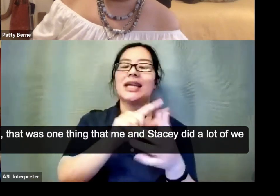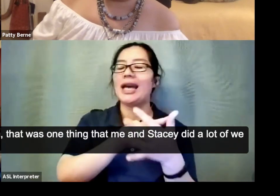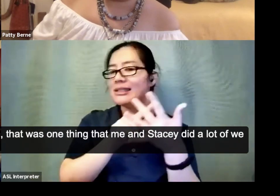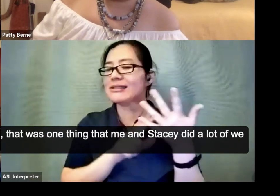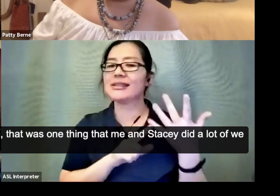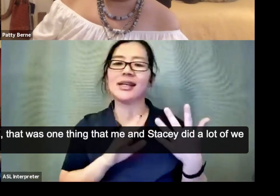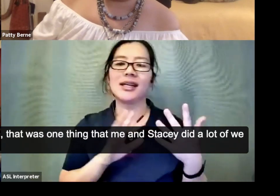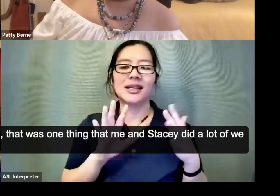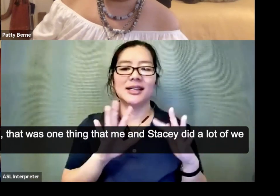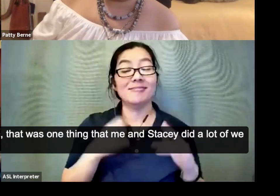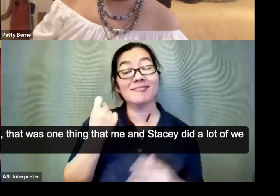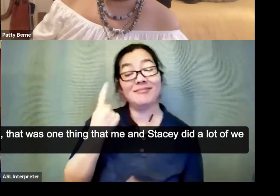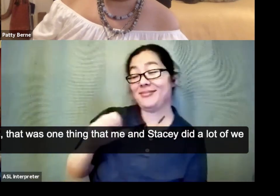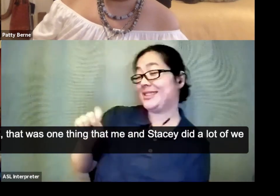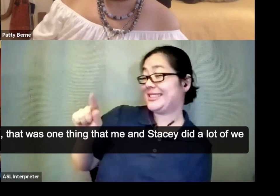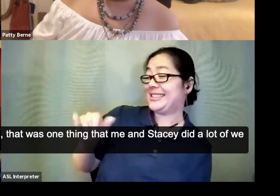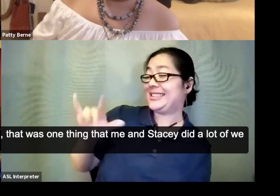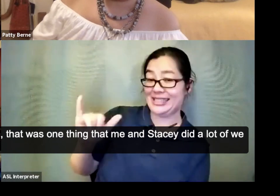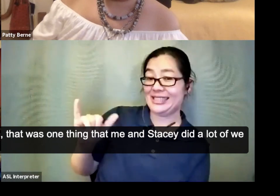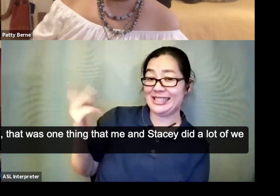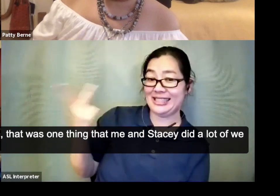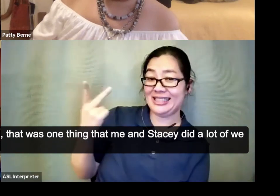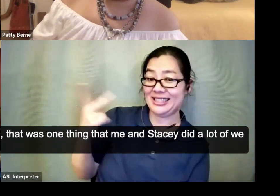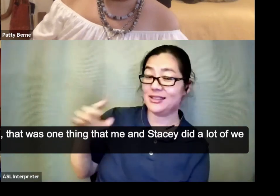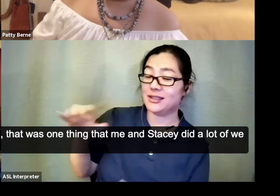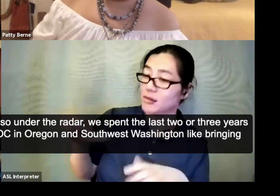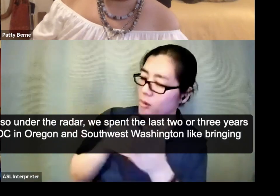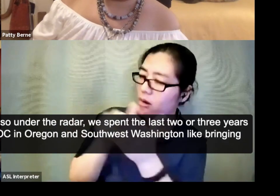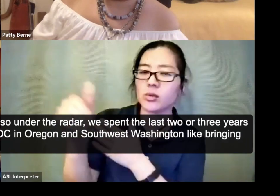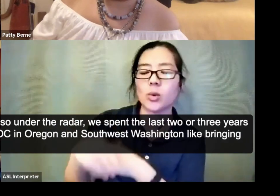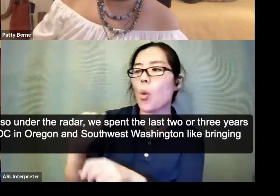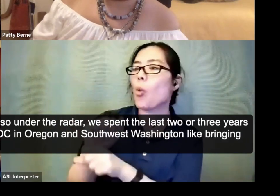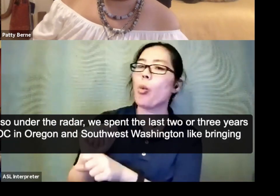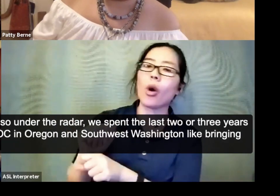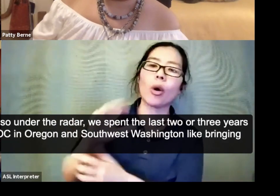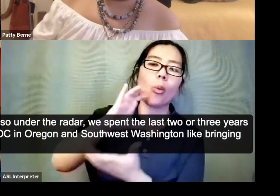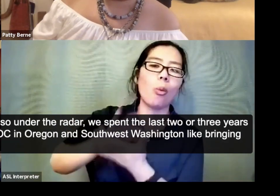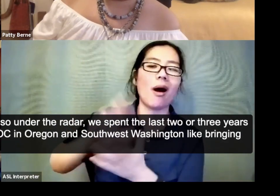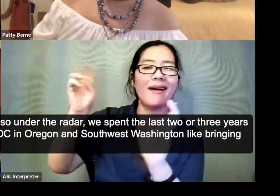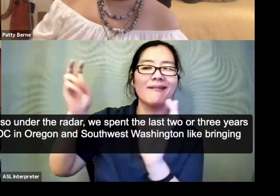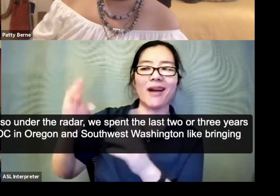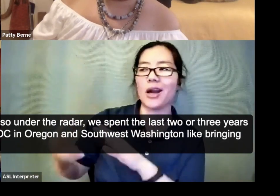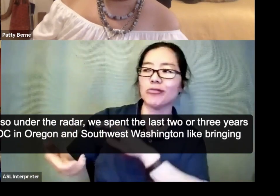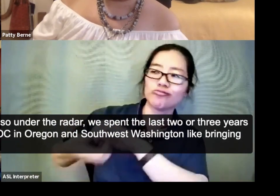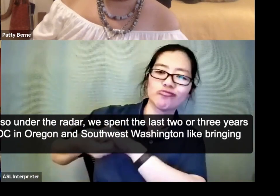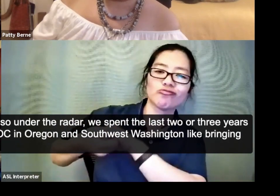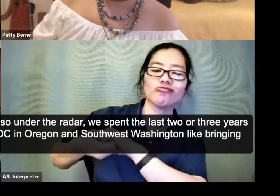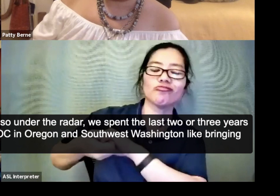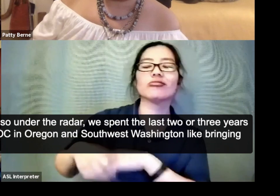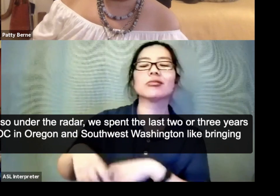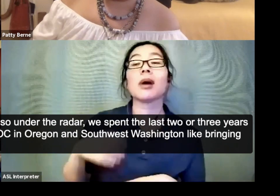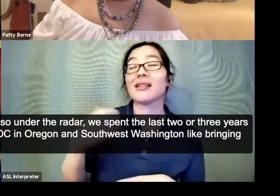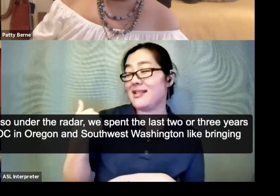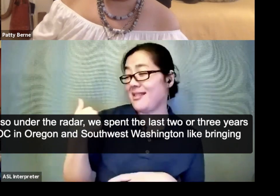thing that me and Stacey did a lot. Like, we had this work-wife partnership where, it was so under the radar, but we spent the last 2 or 3 years